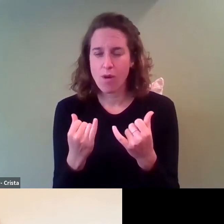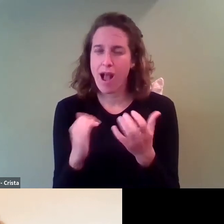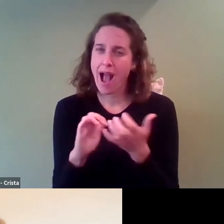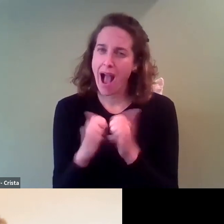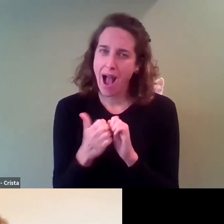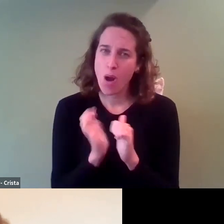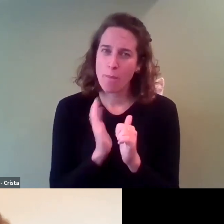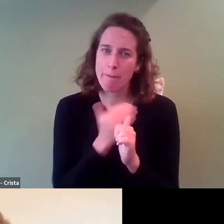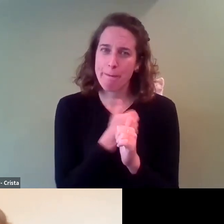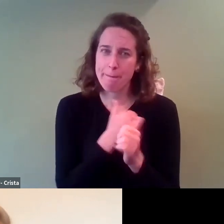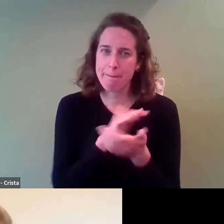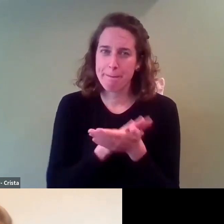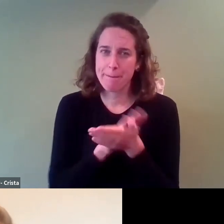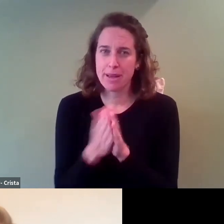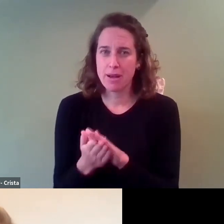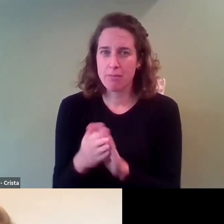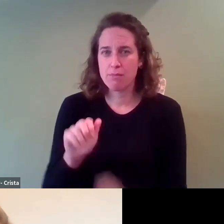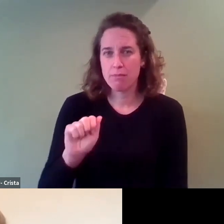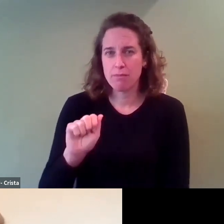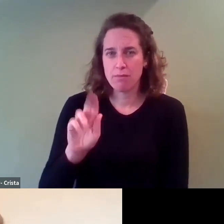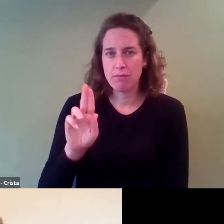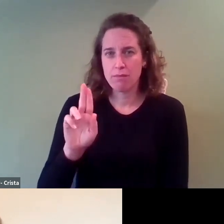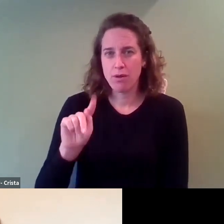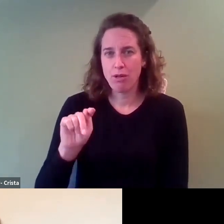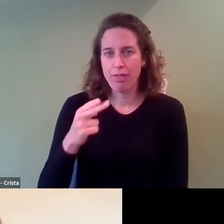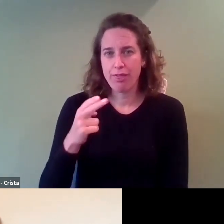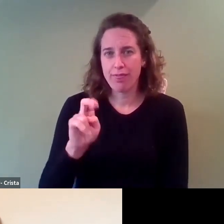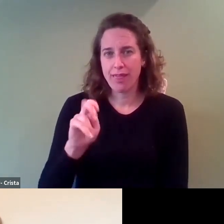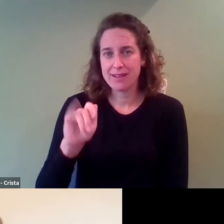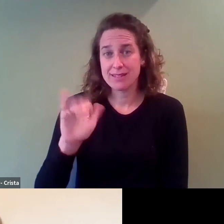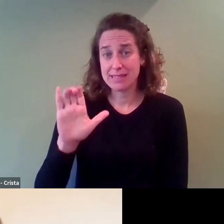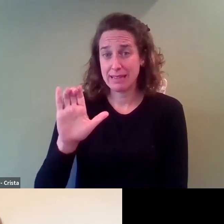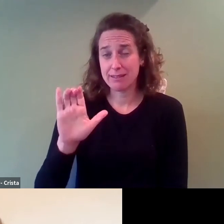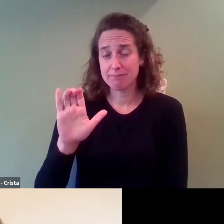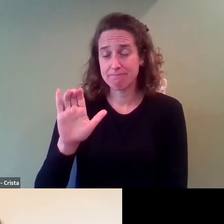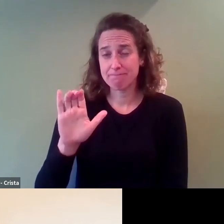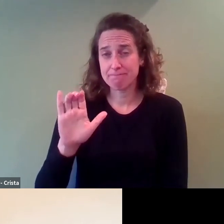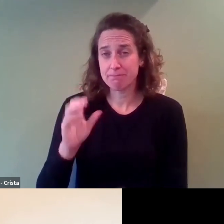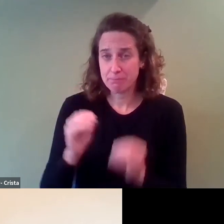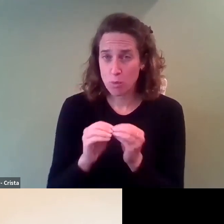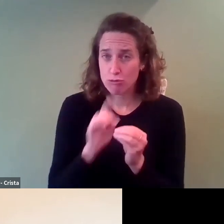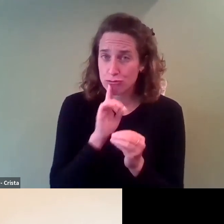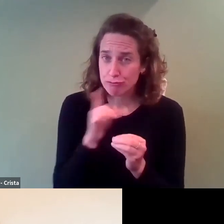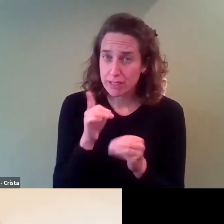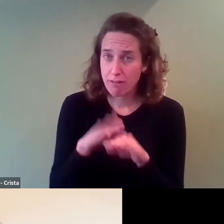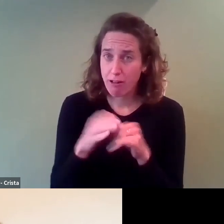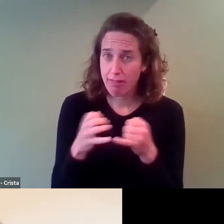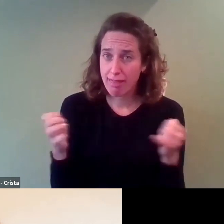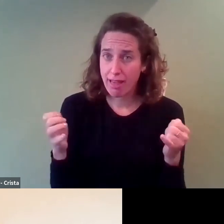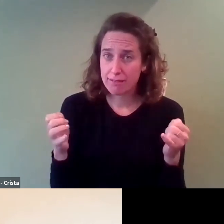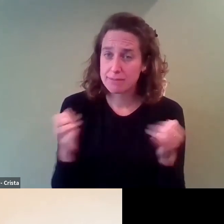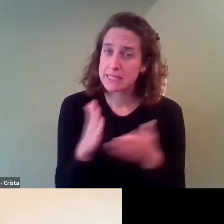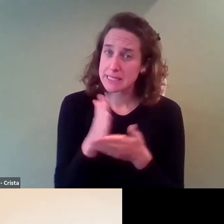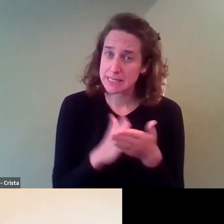be authentic in the online Mm. space? I think that we've made some mistakes with social